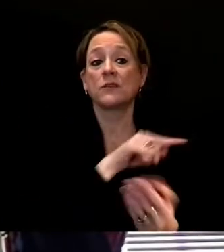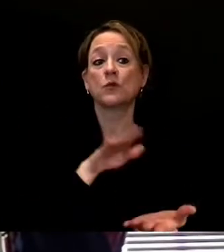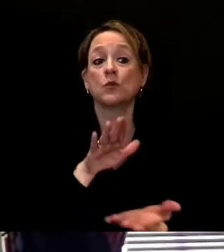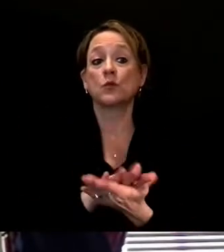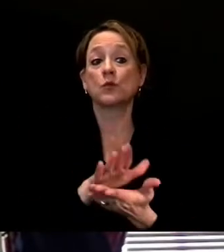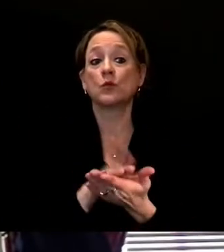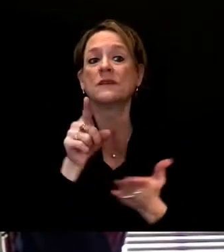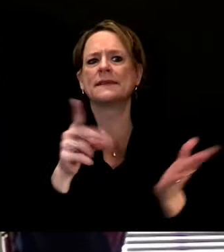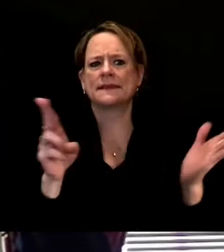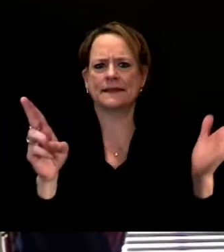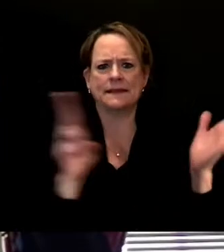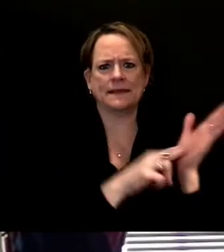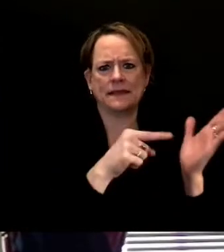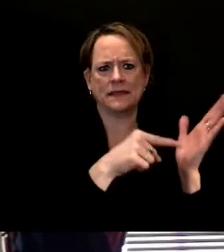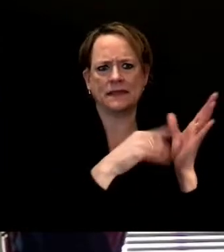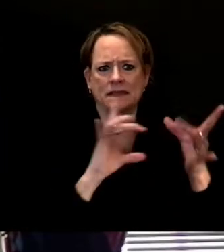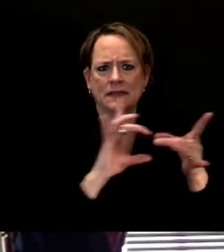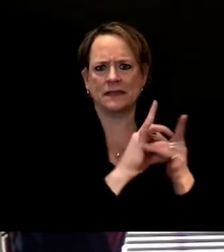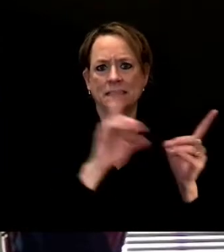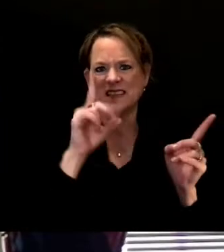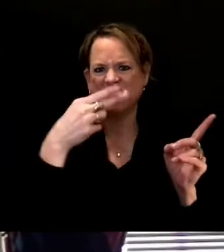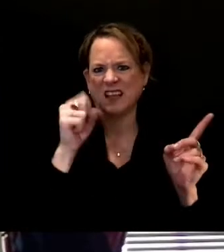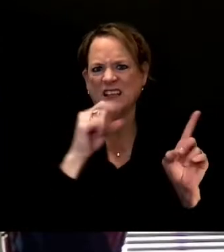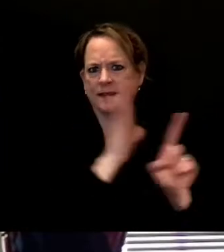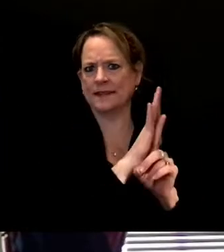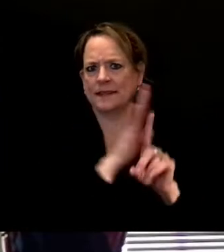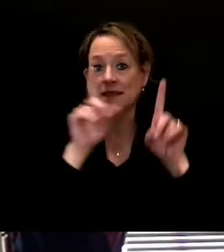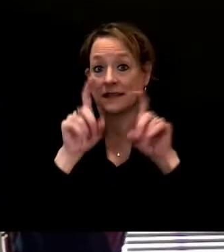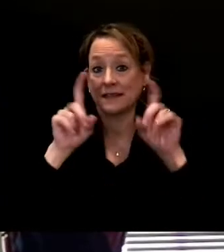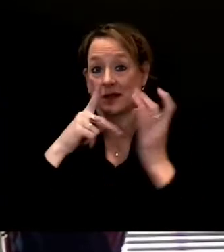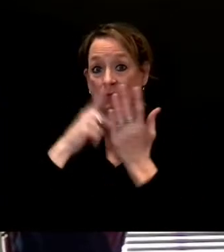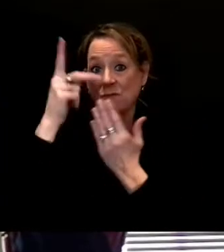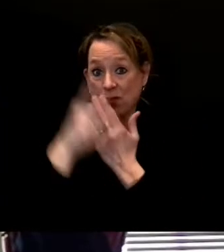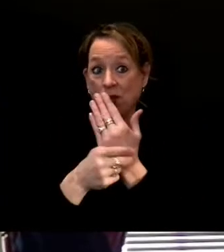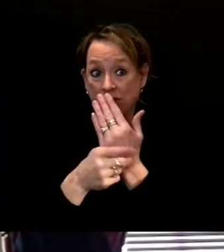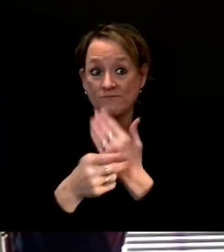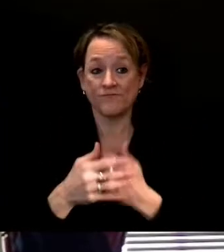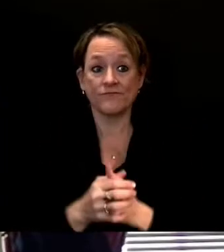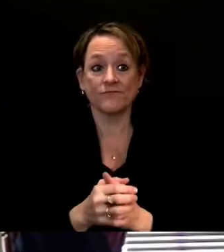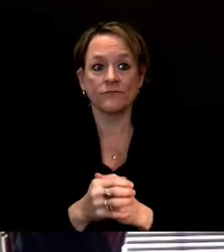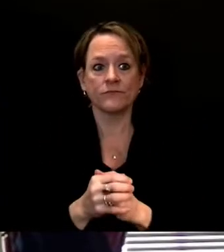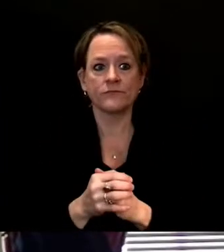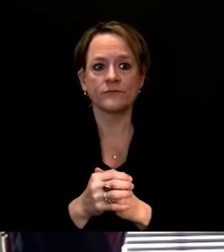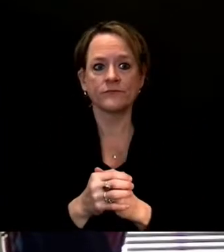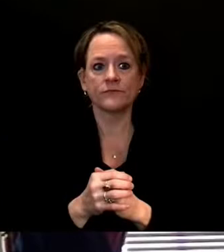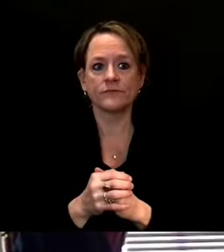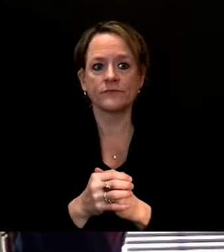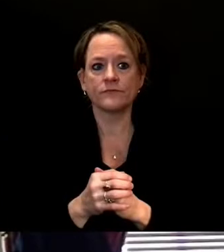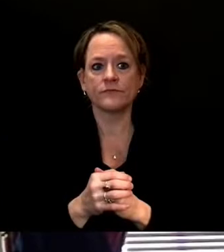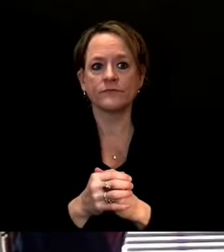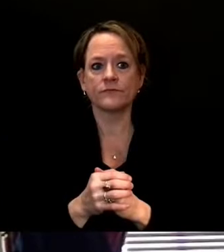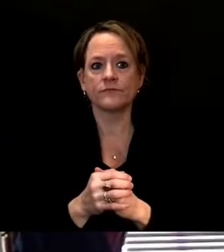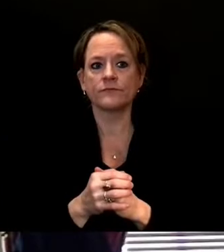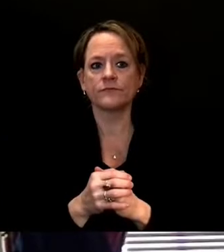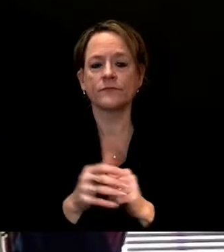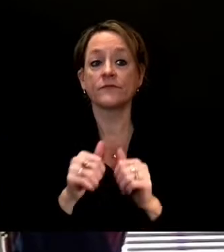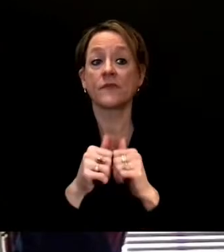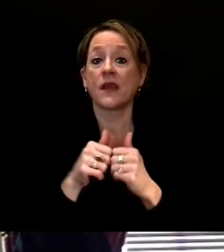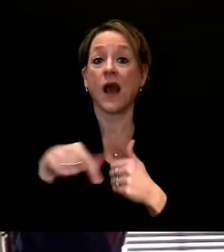protection from getting seriously sick, being hospitalized, or dying from COVID-19 continues to be the